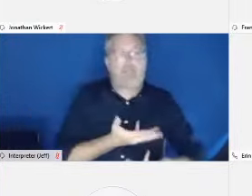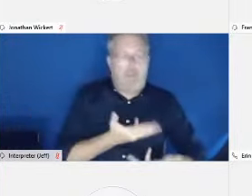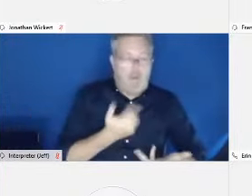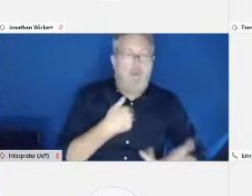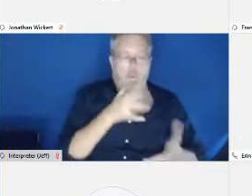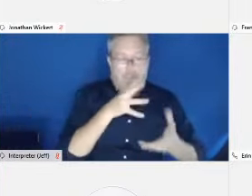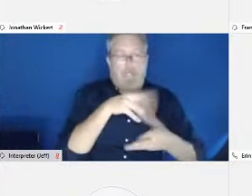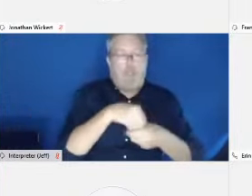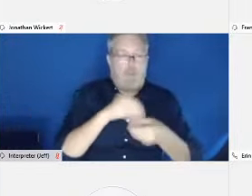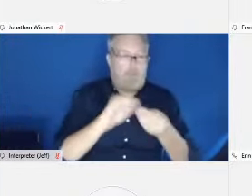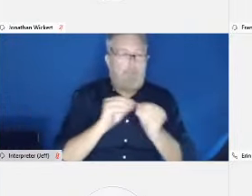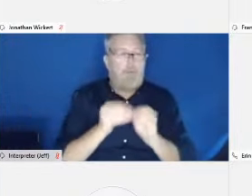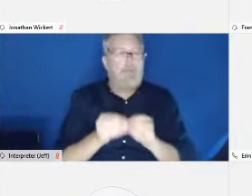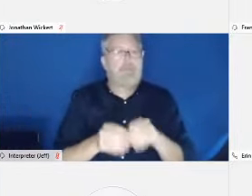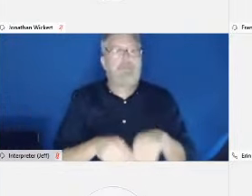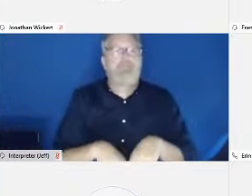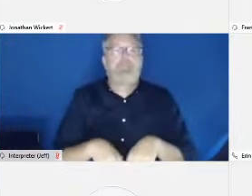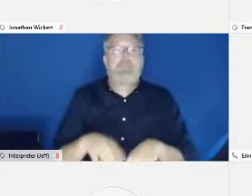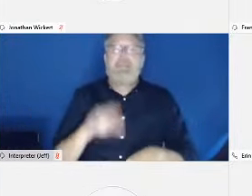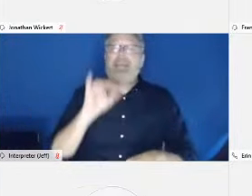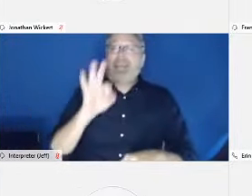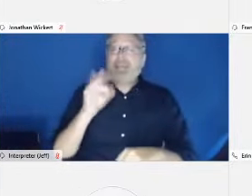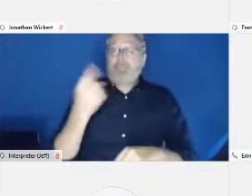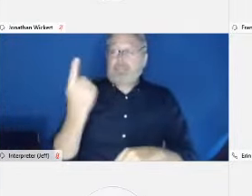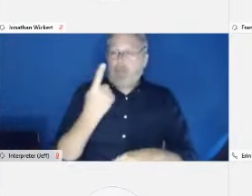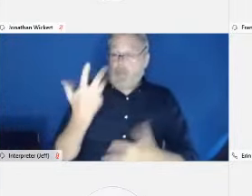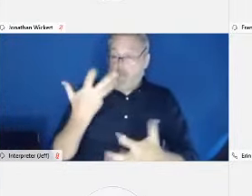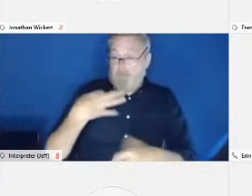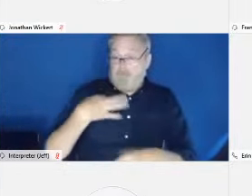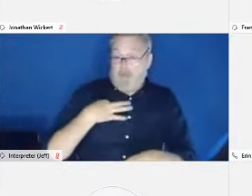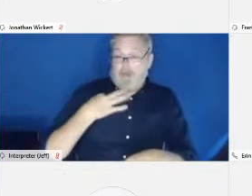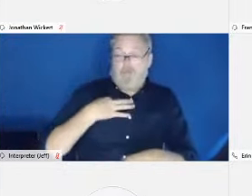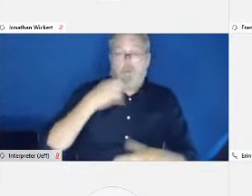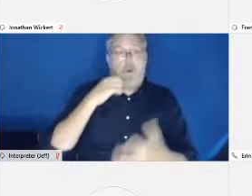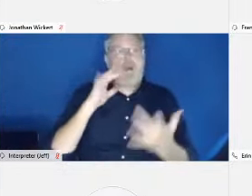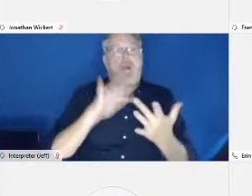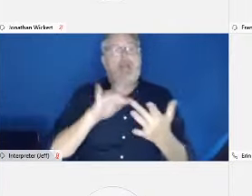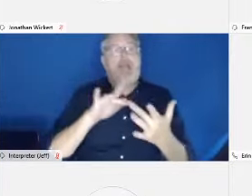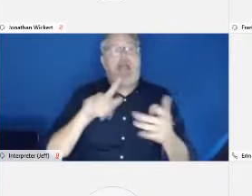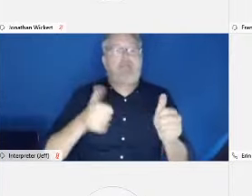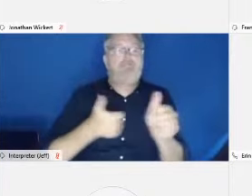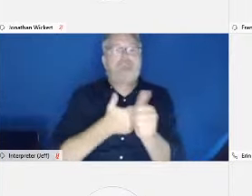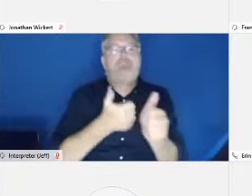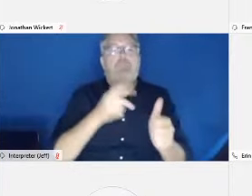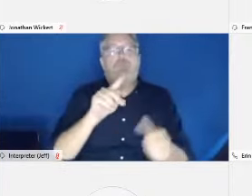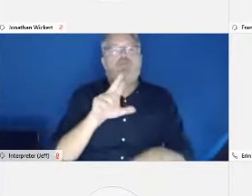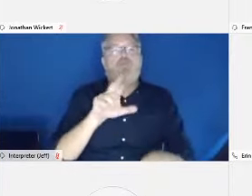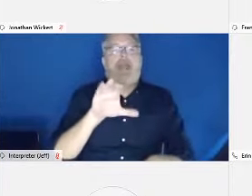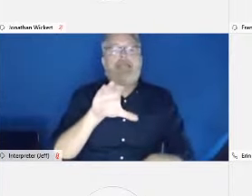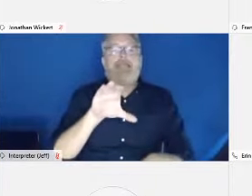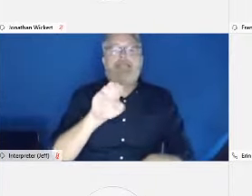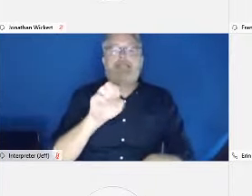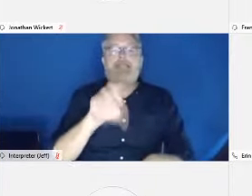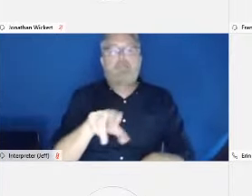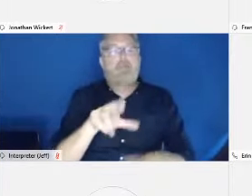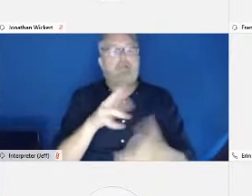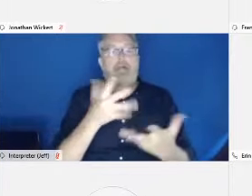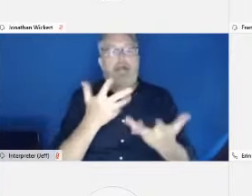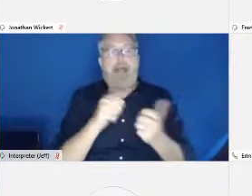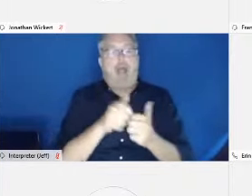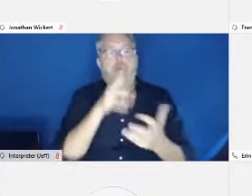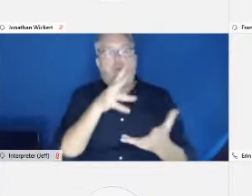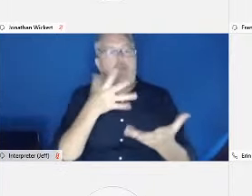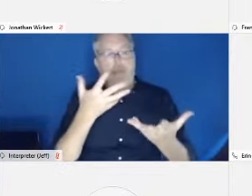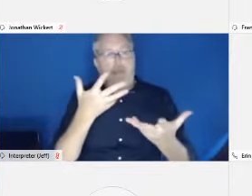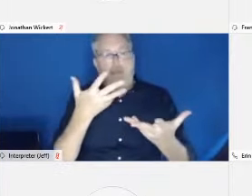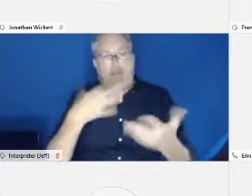And Kristen, if there's an individual who'd like to volunteer as a contact tracer to work with our students, how would they go